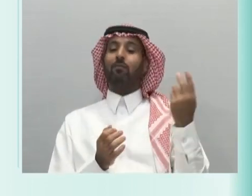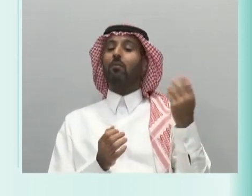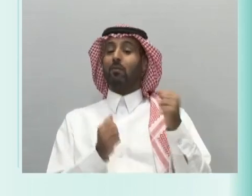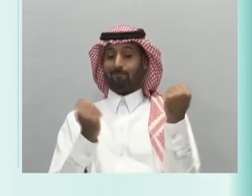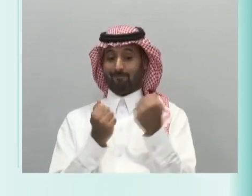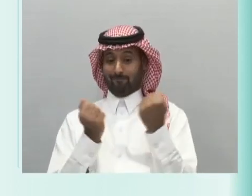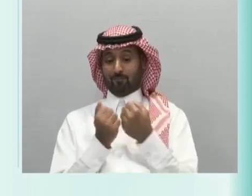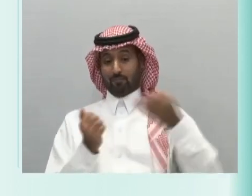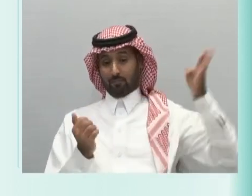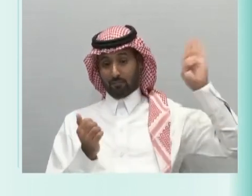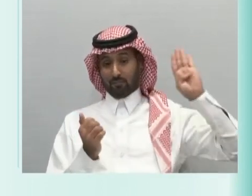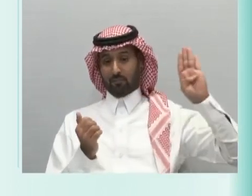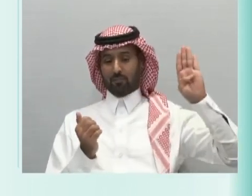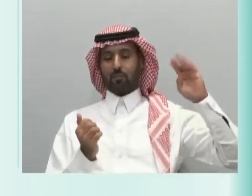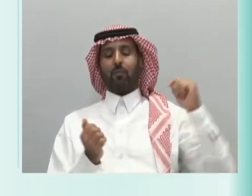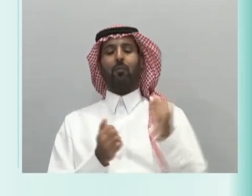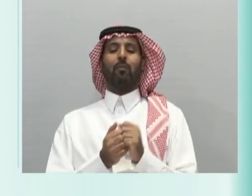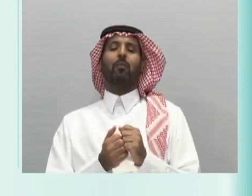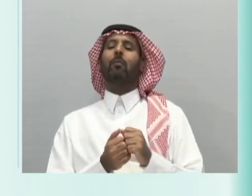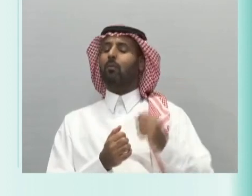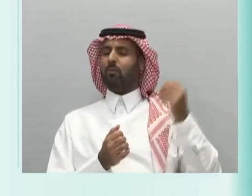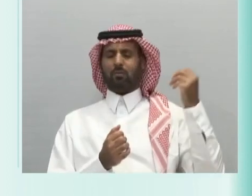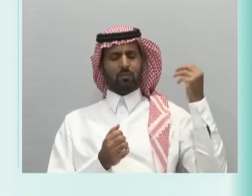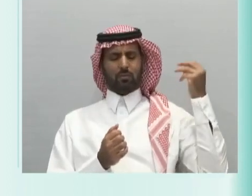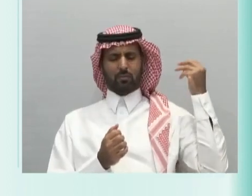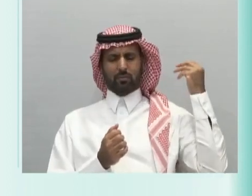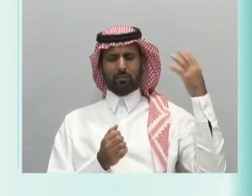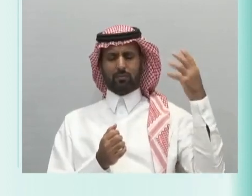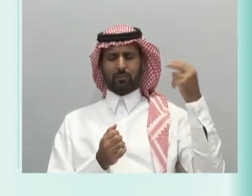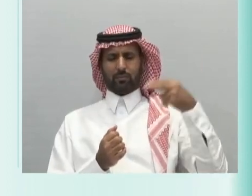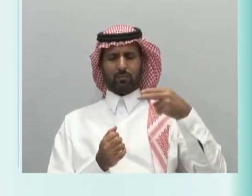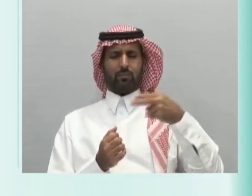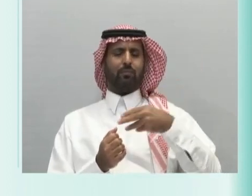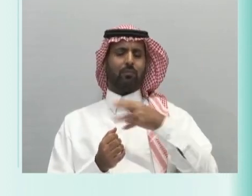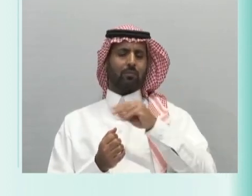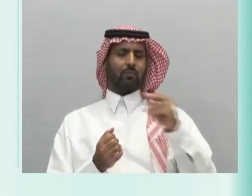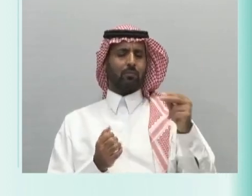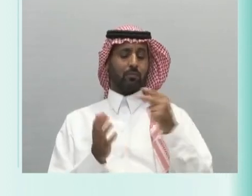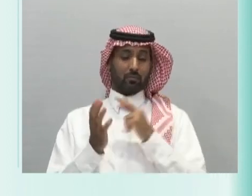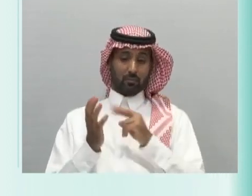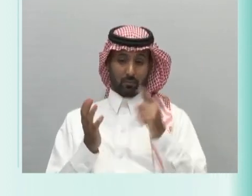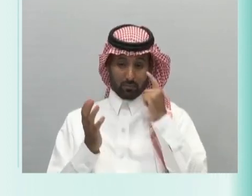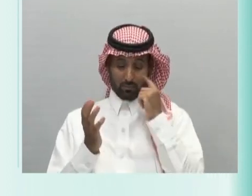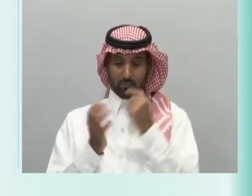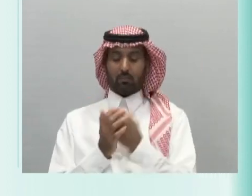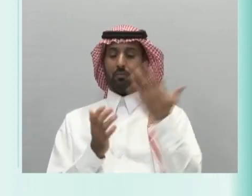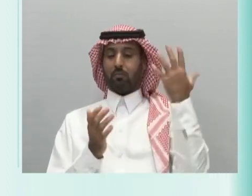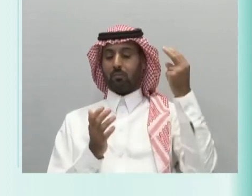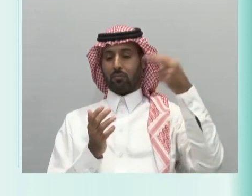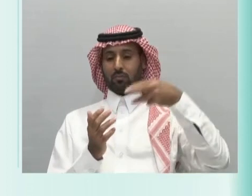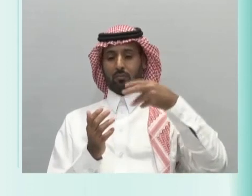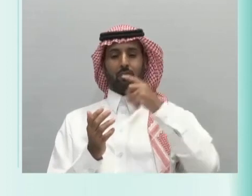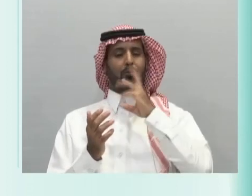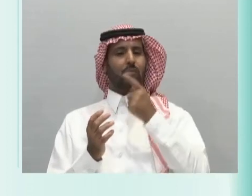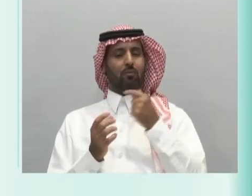same page, page 35. It is true or false sentences. Now read the questions and answer, true or false.